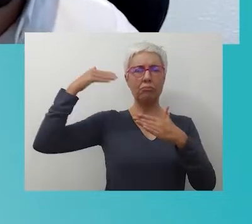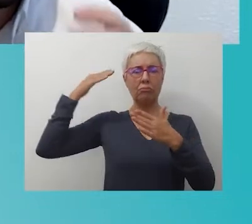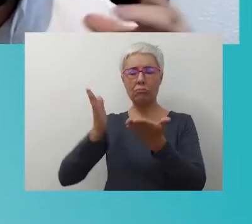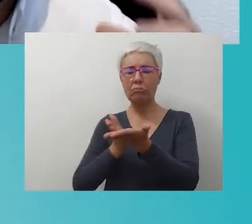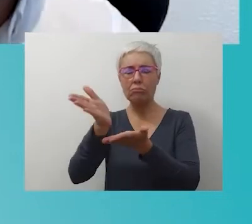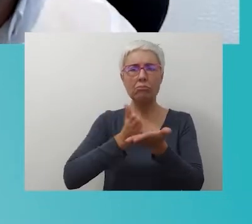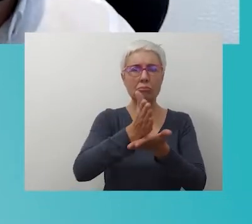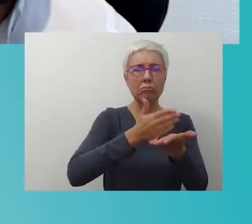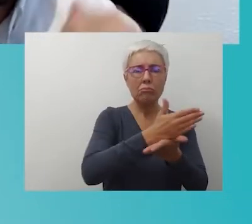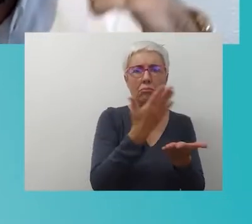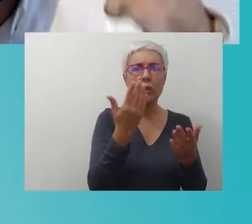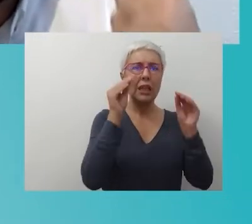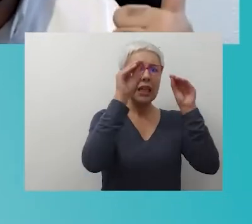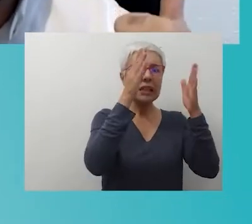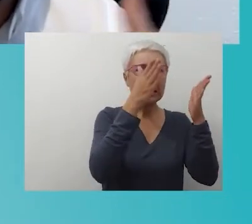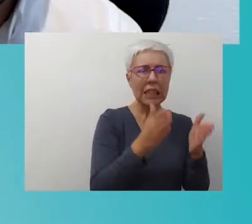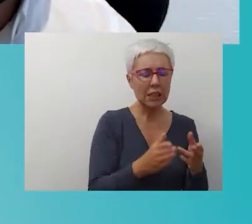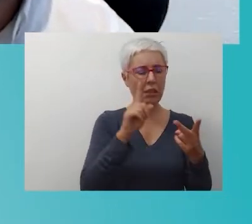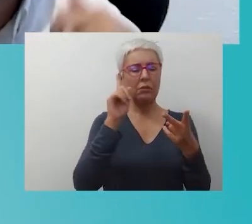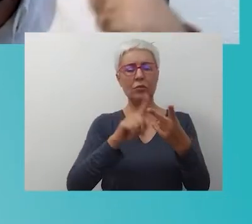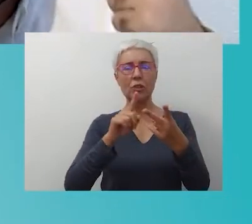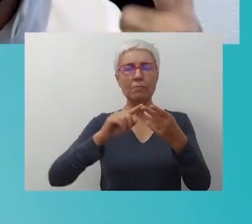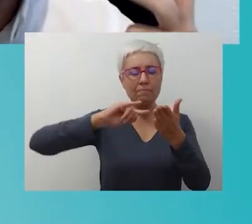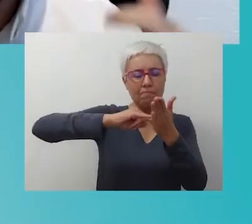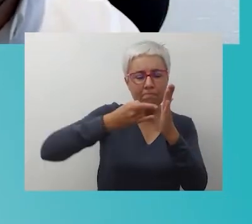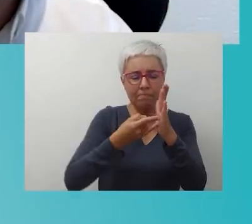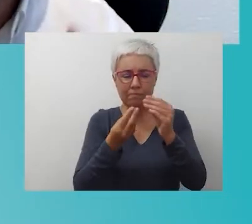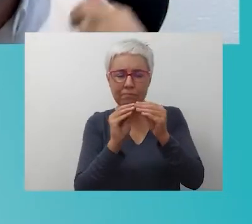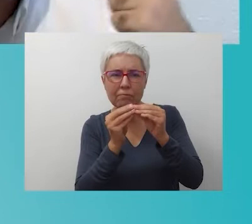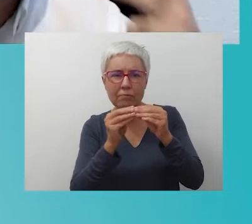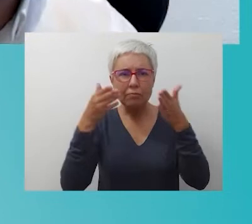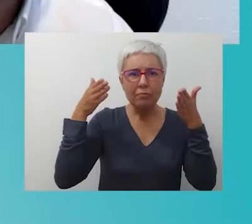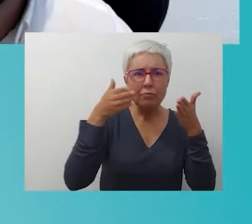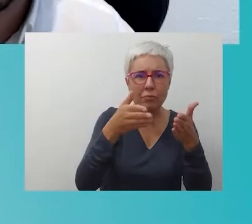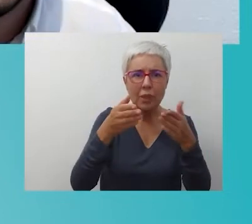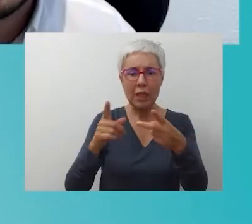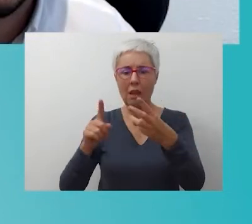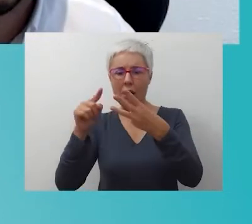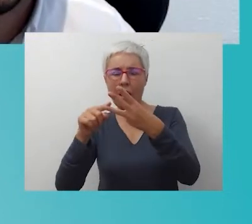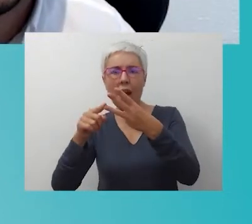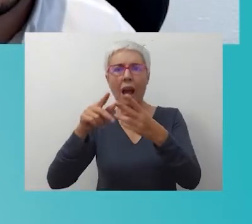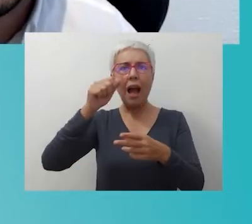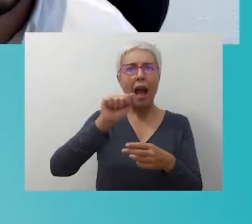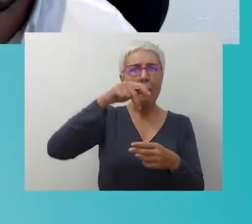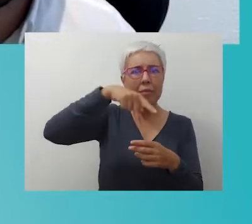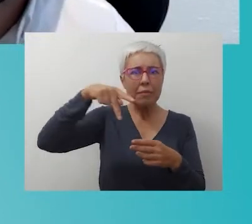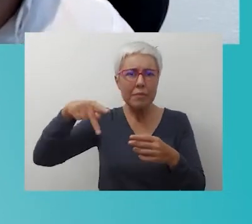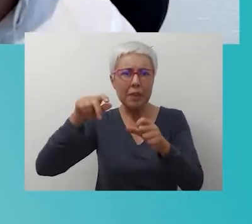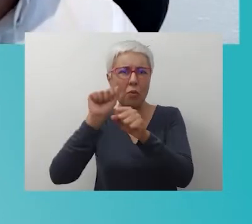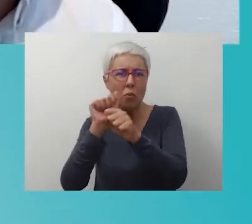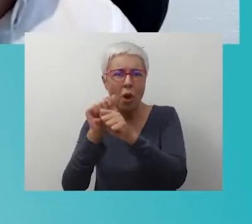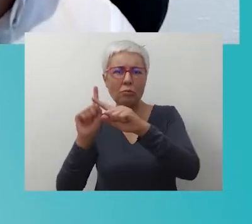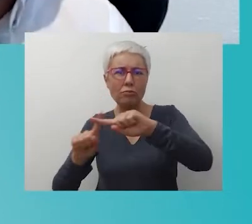with different backgrounds. Some of them are teachers, some of them are engineers, and some of them are more focused on business development. Because of